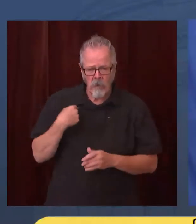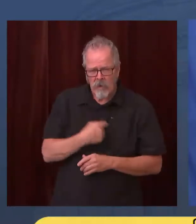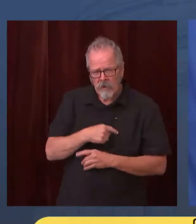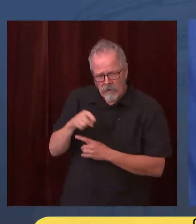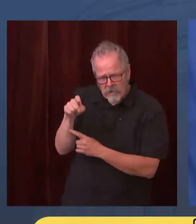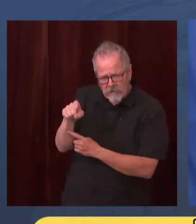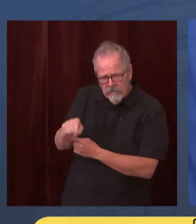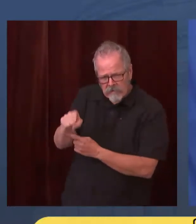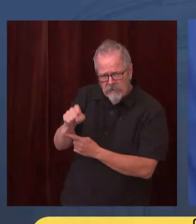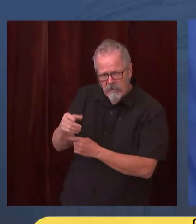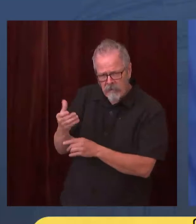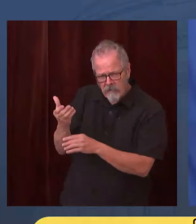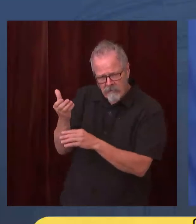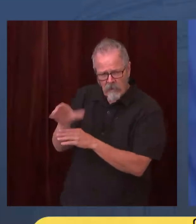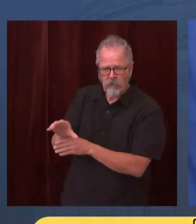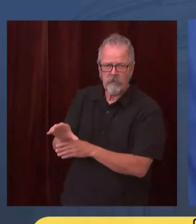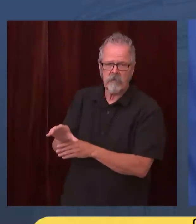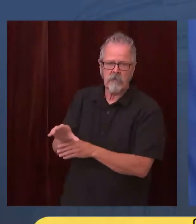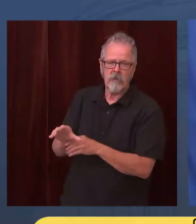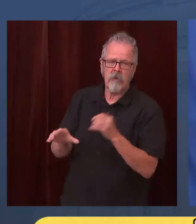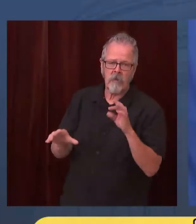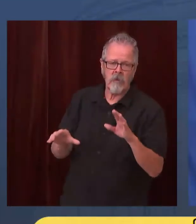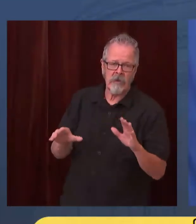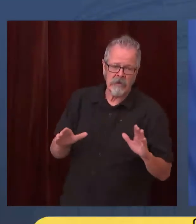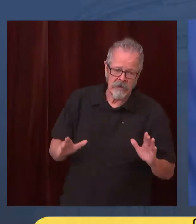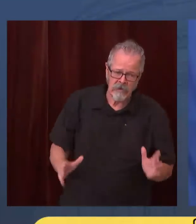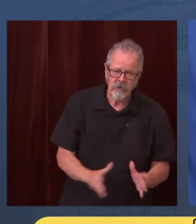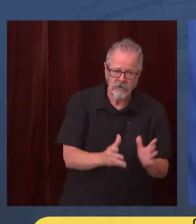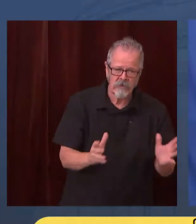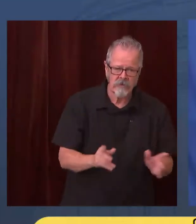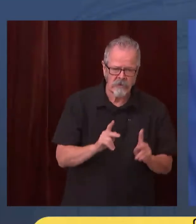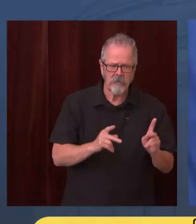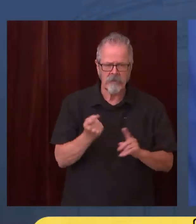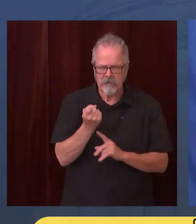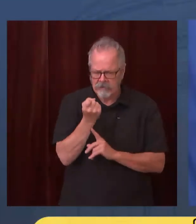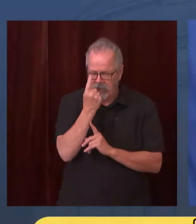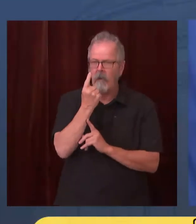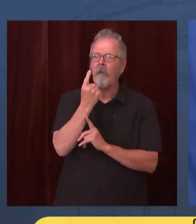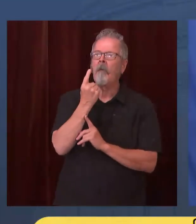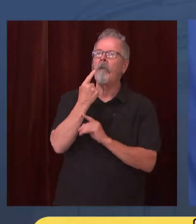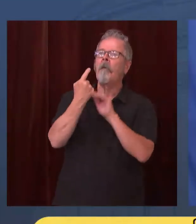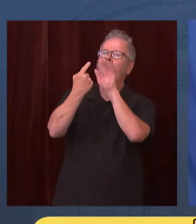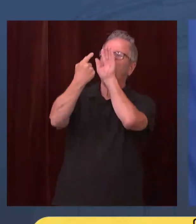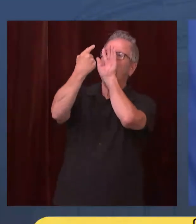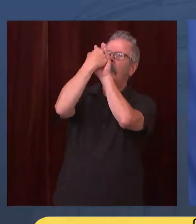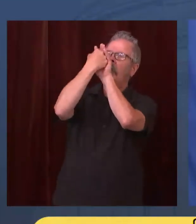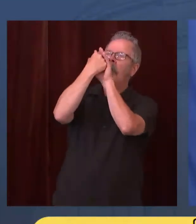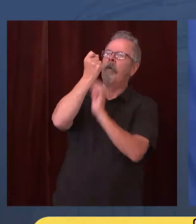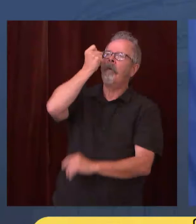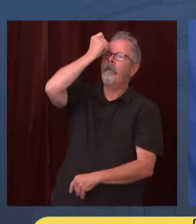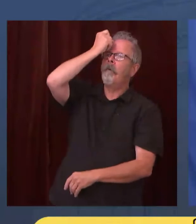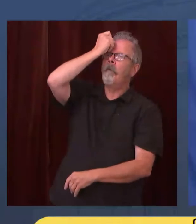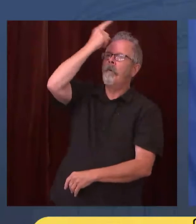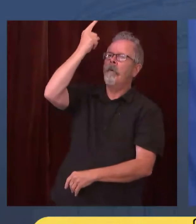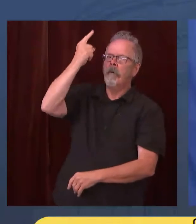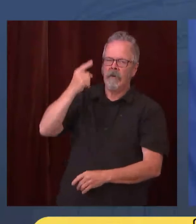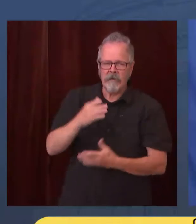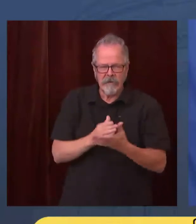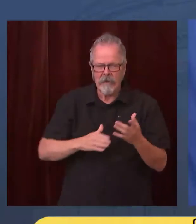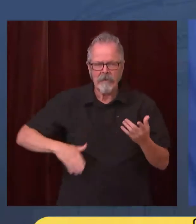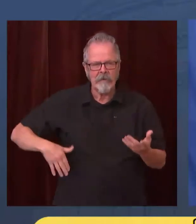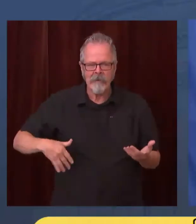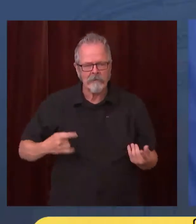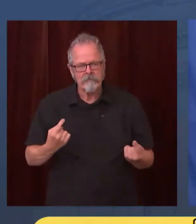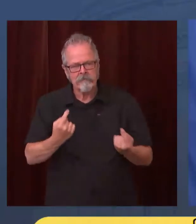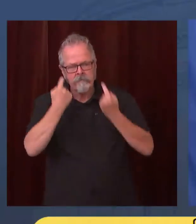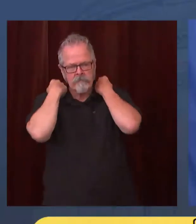well that unvaccinated people, as the governor showed, are very much contributing to people that are in the